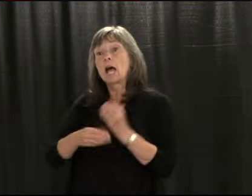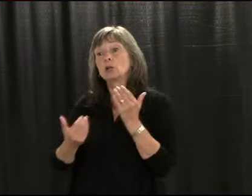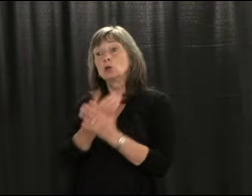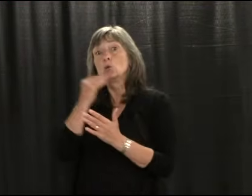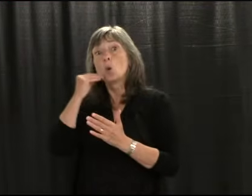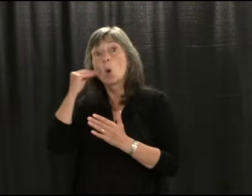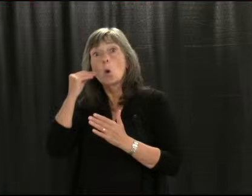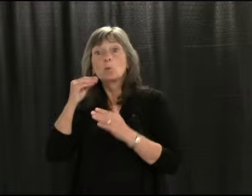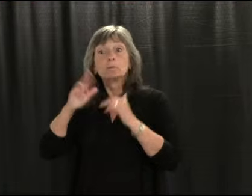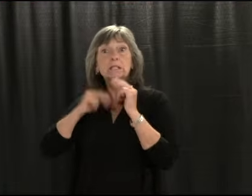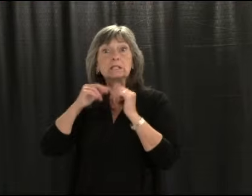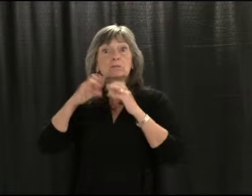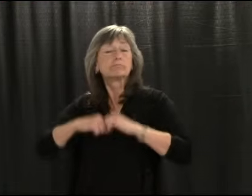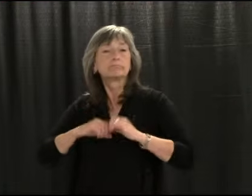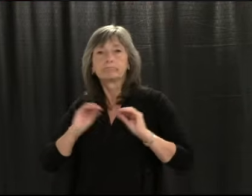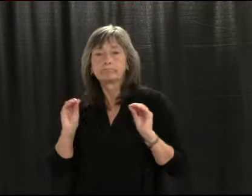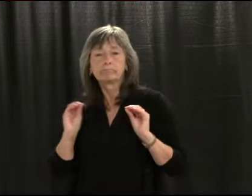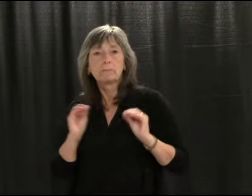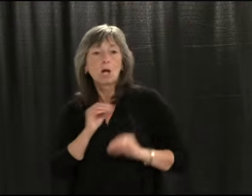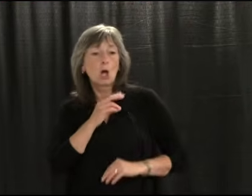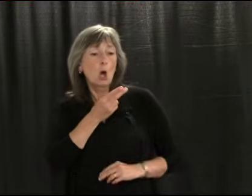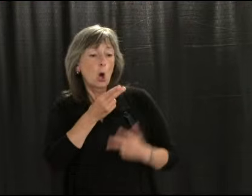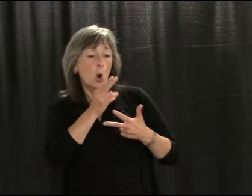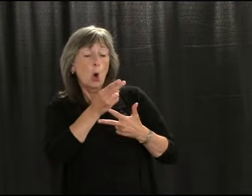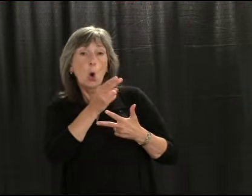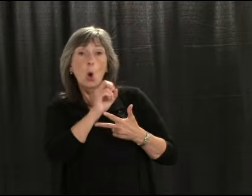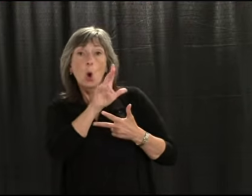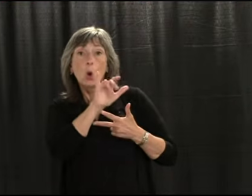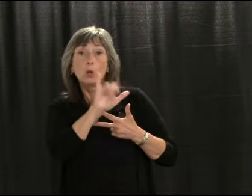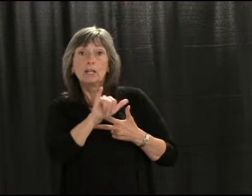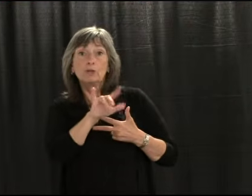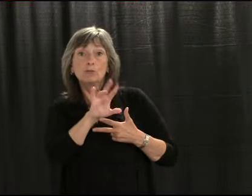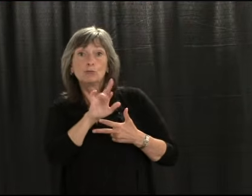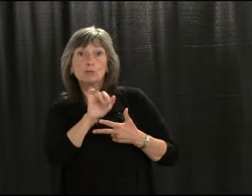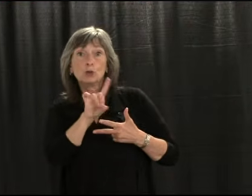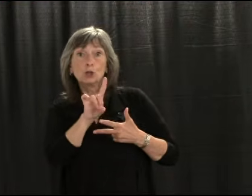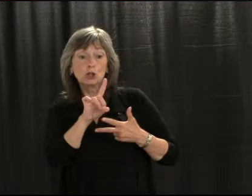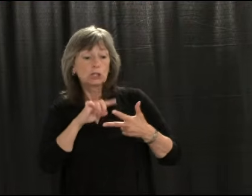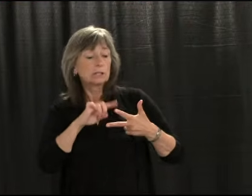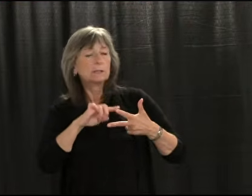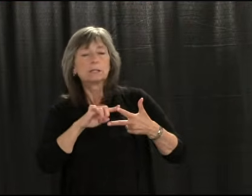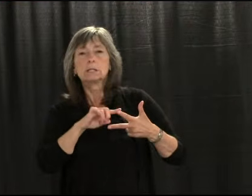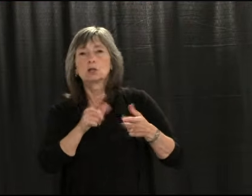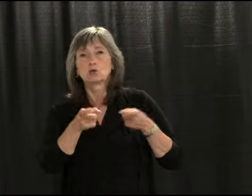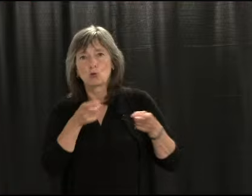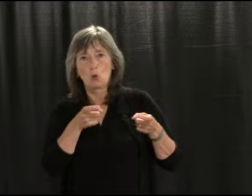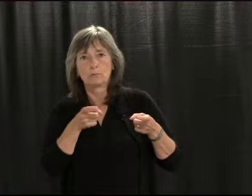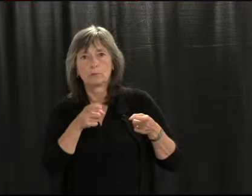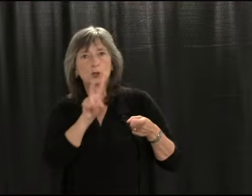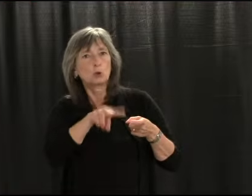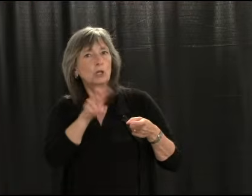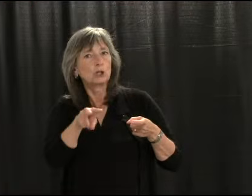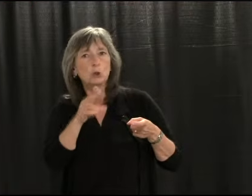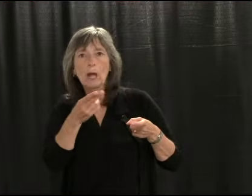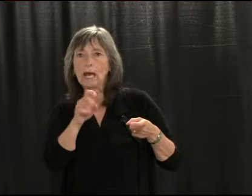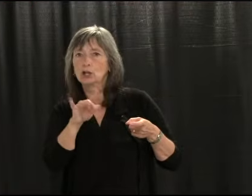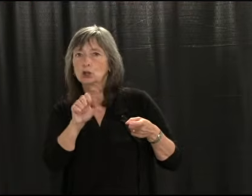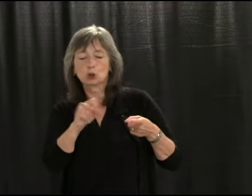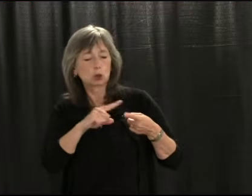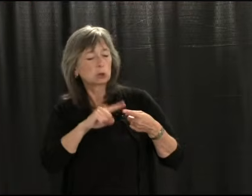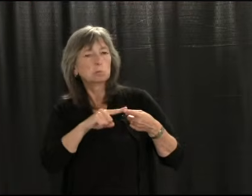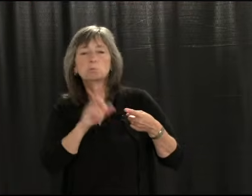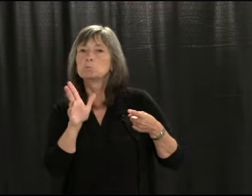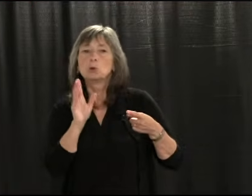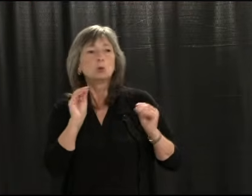The Holyrood fire is classified now as under control, and it remains at 22 hectares with no growth reported. There's minimal fire